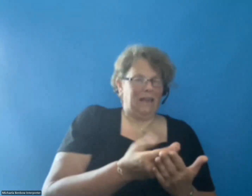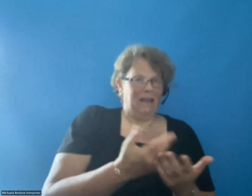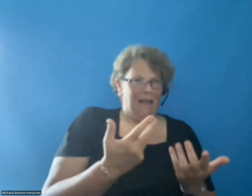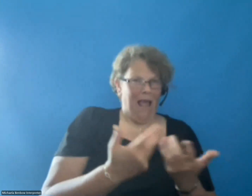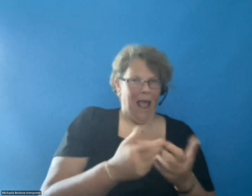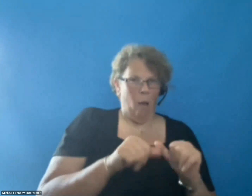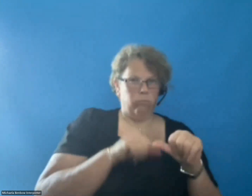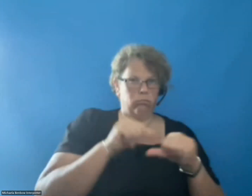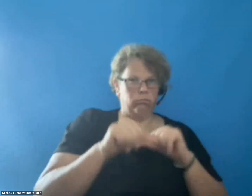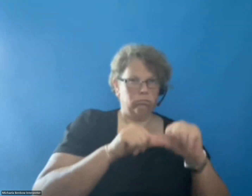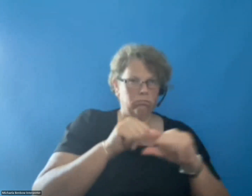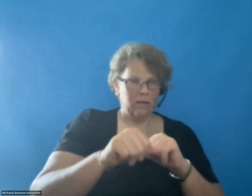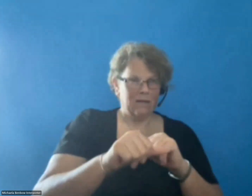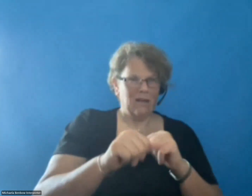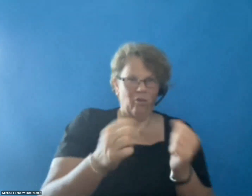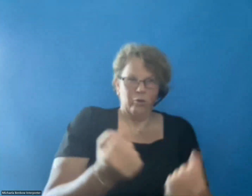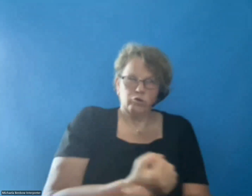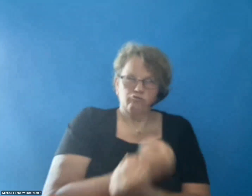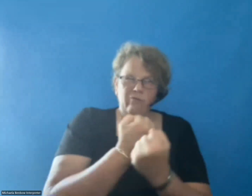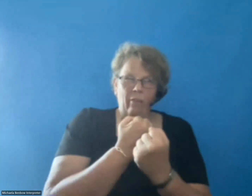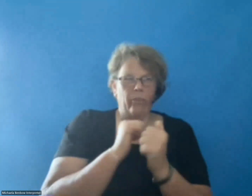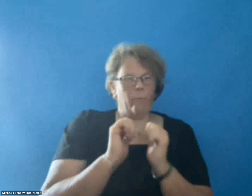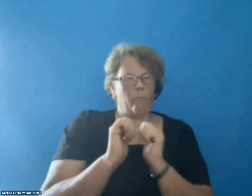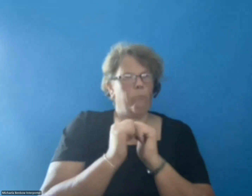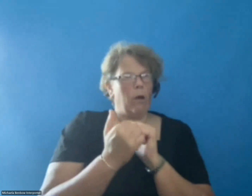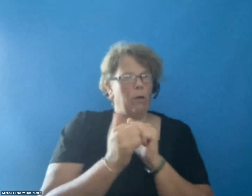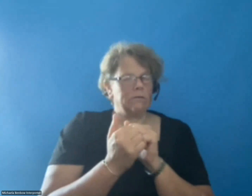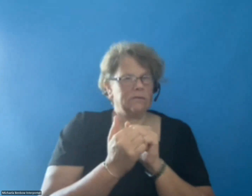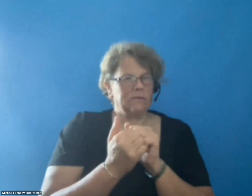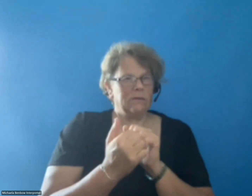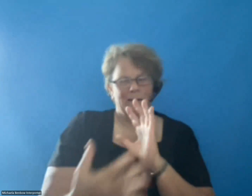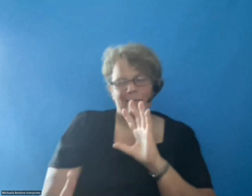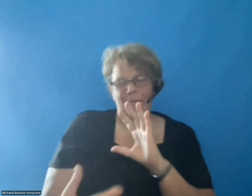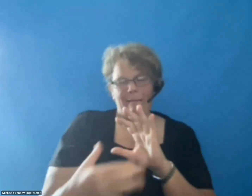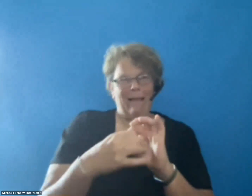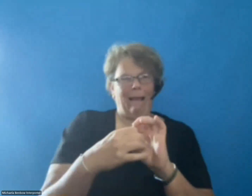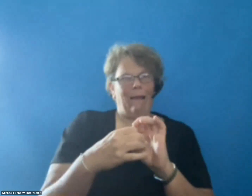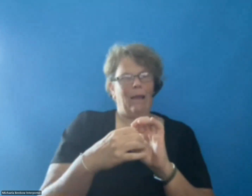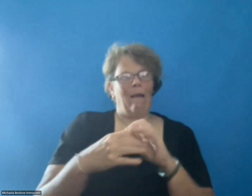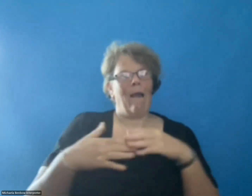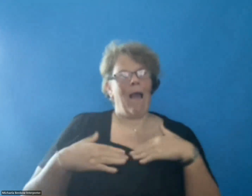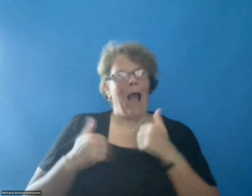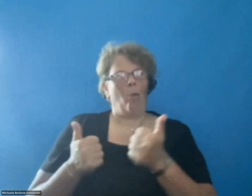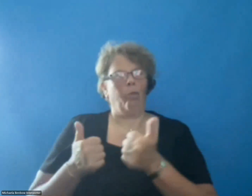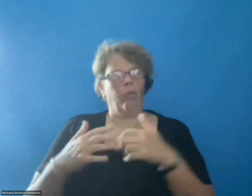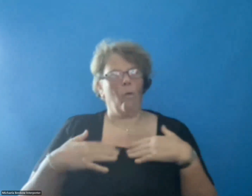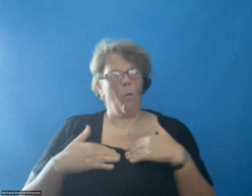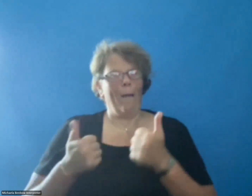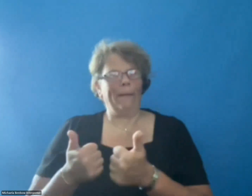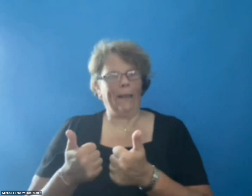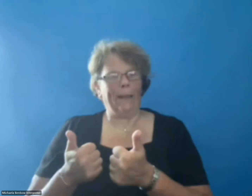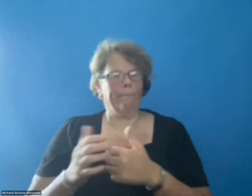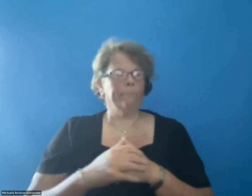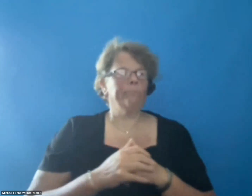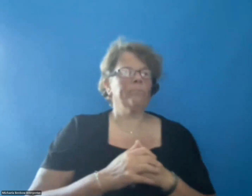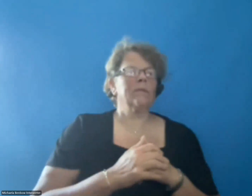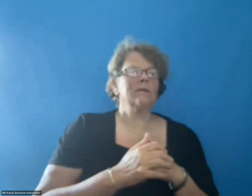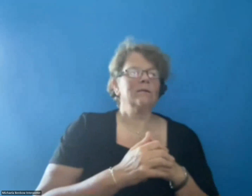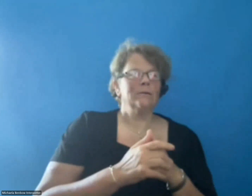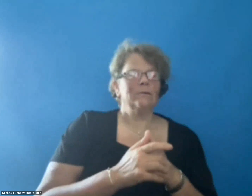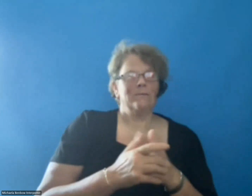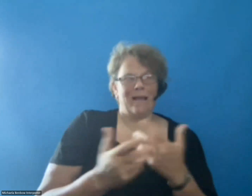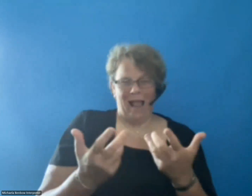the strength of our partnerships, you know, particularly if I say link back to the health and wellbeing boards that are responsible for some of the wider determinants. How